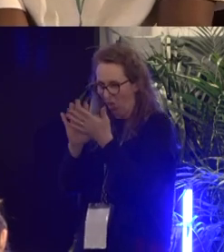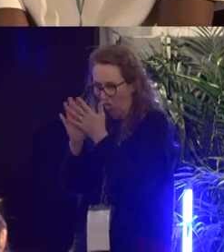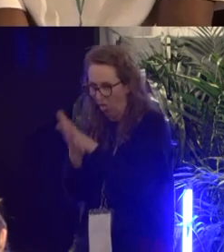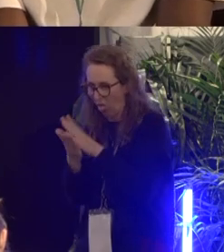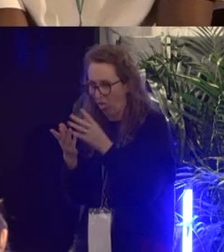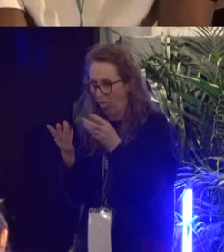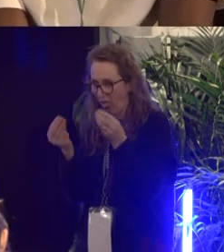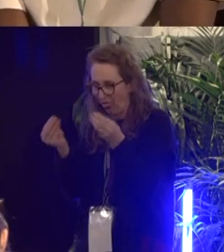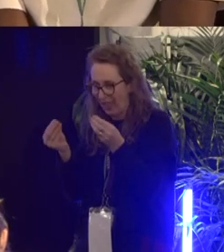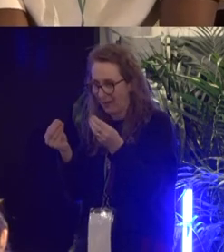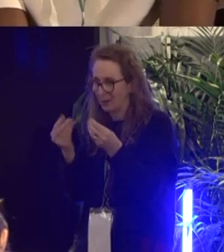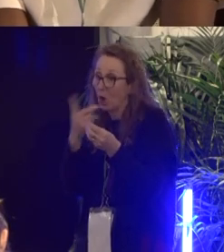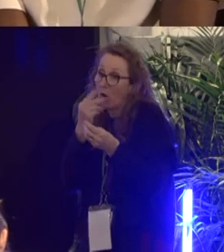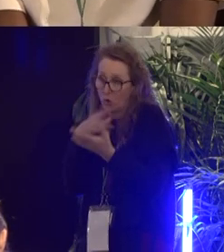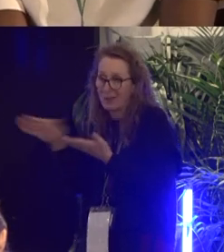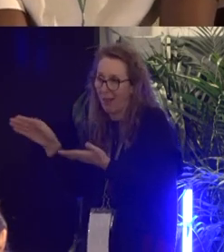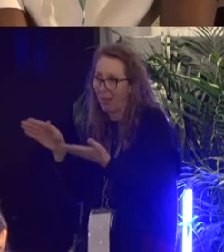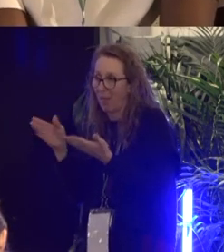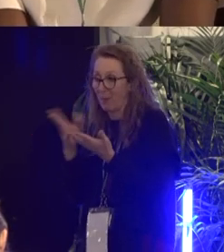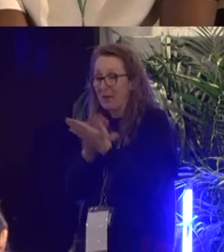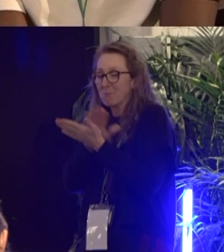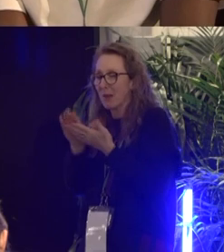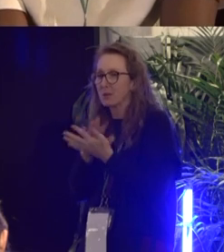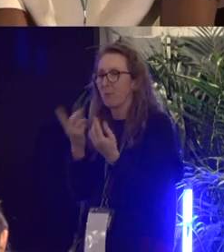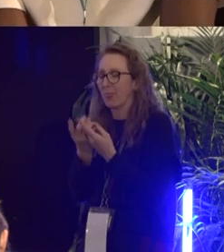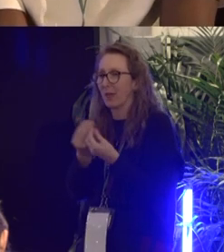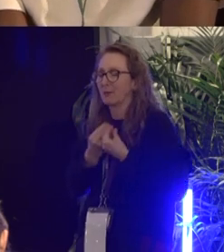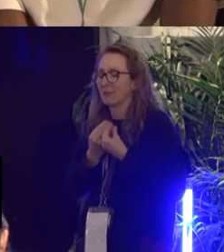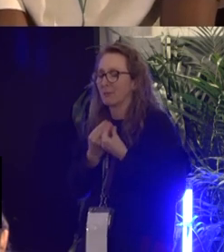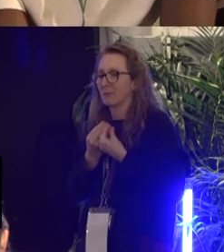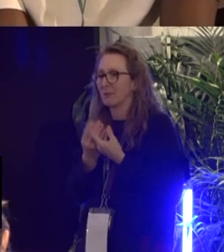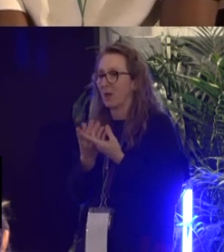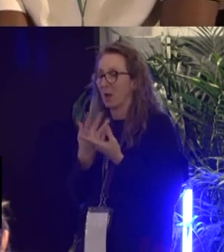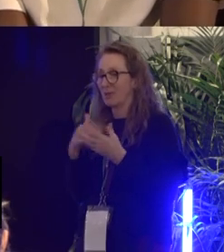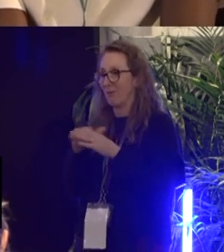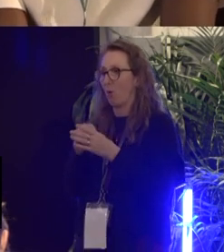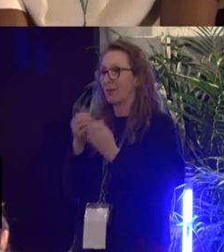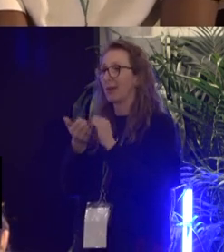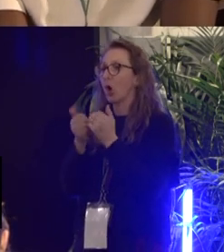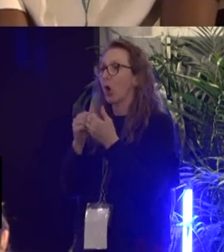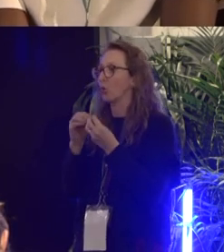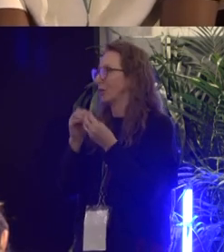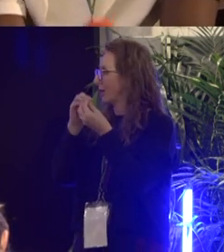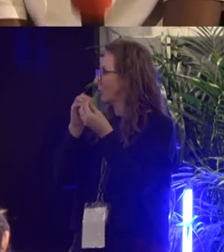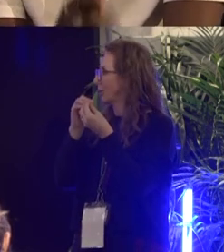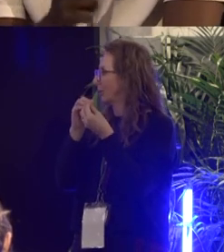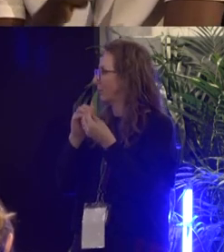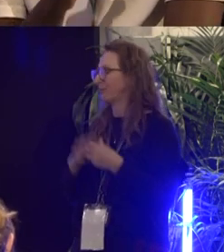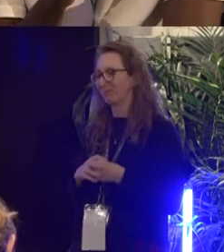sell. But it actually meant something, because I had engaged in co-creation with an artist that I loved. That's my answer for that.